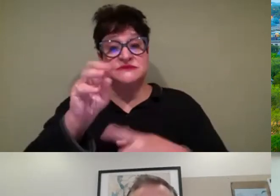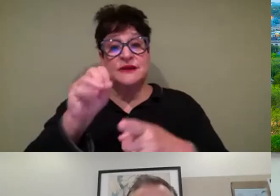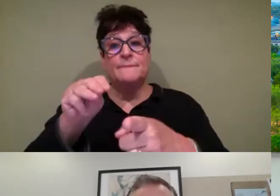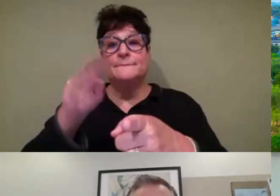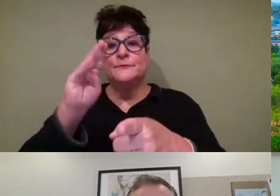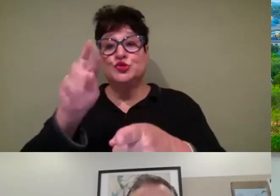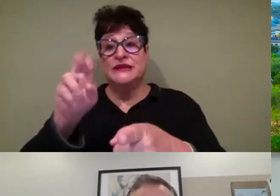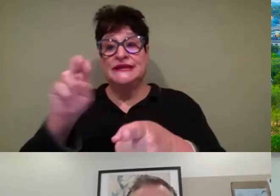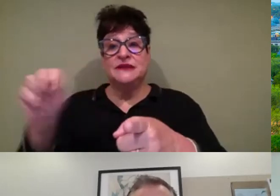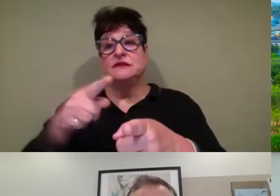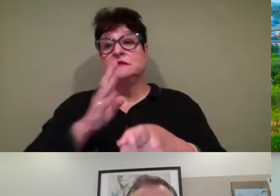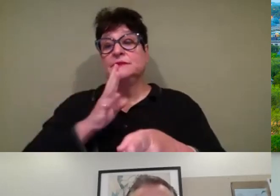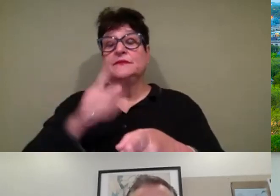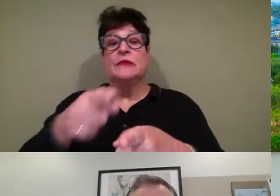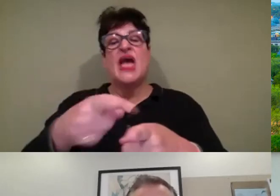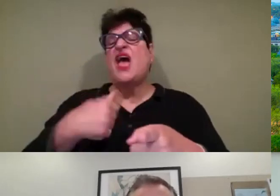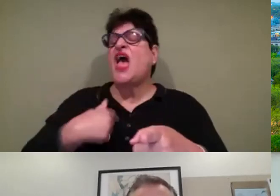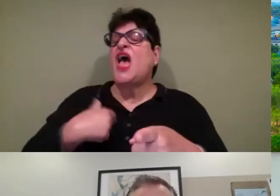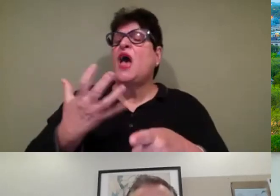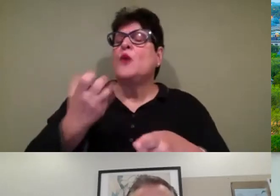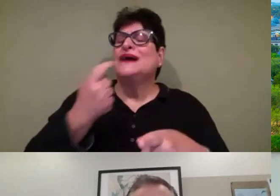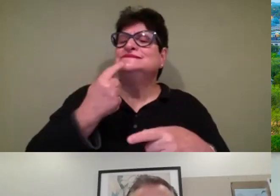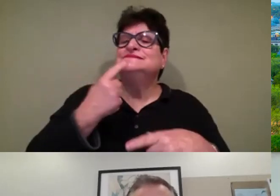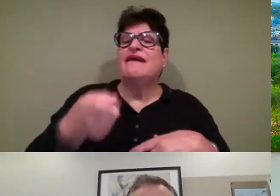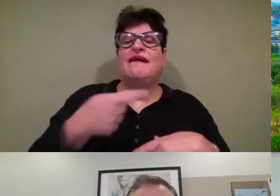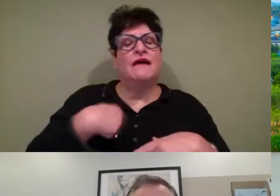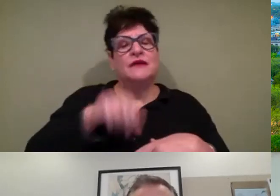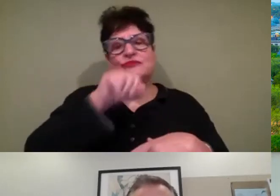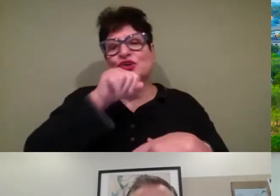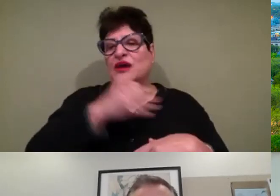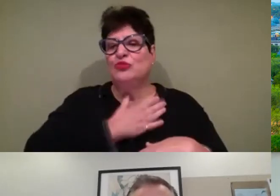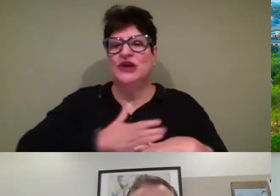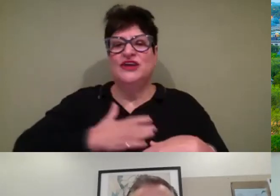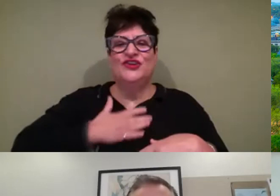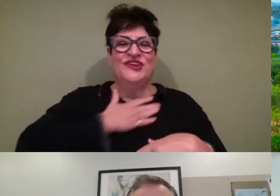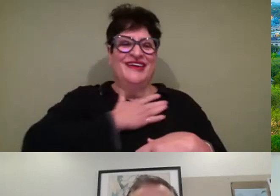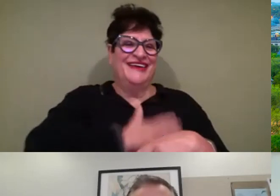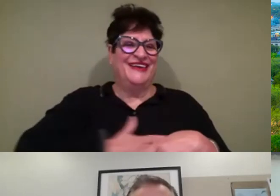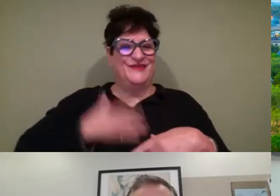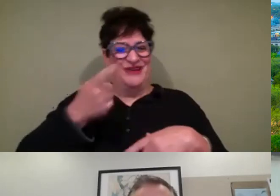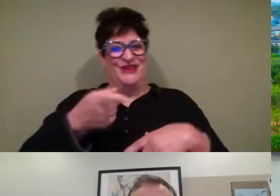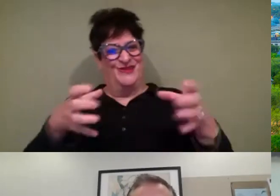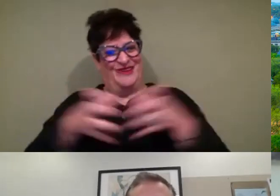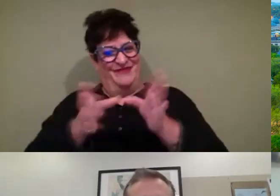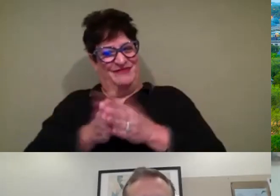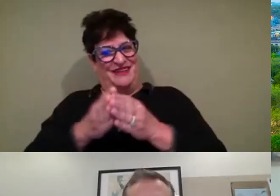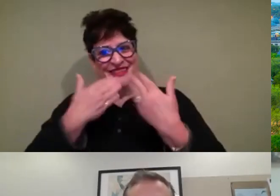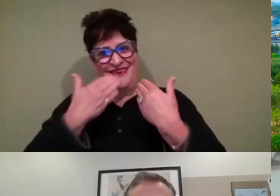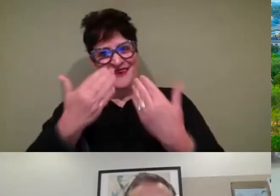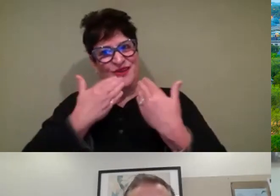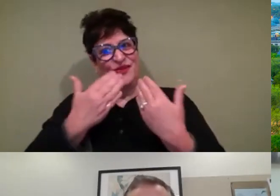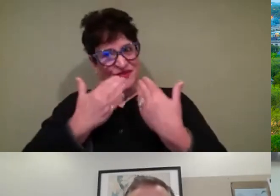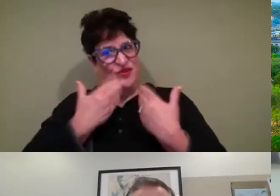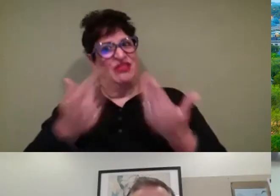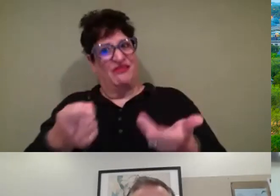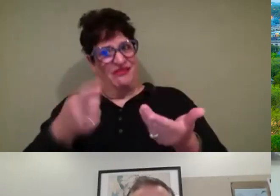Thank you. First, I just want to say I always love and appreciate when you all do these. So thank you for doing another one of these virtual